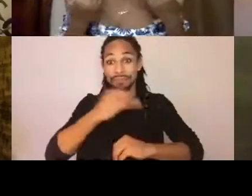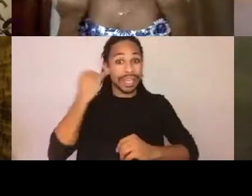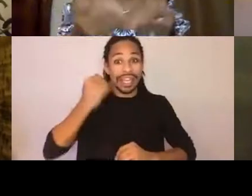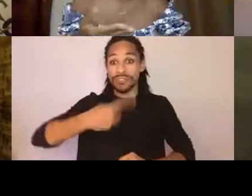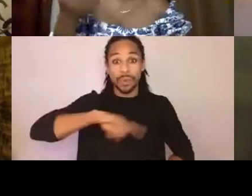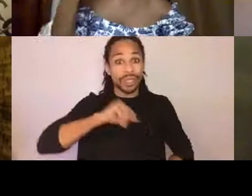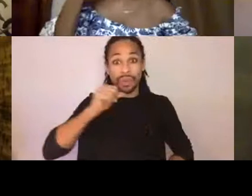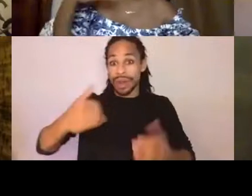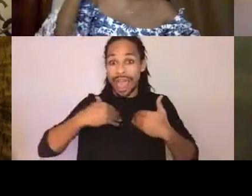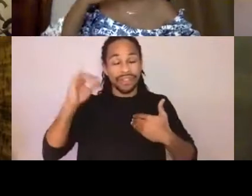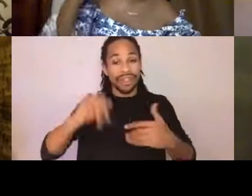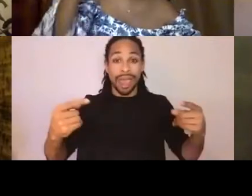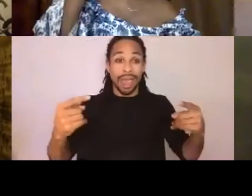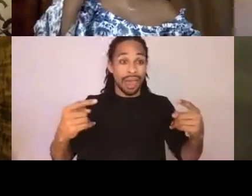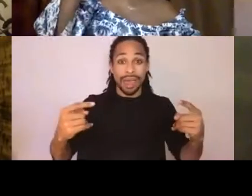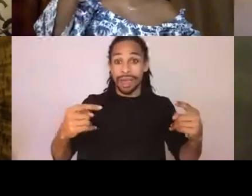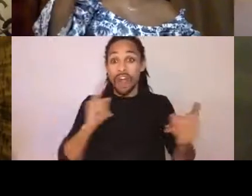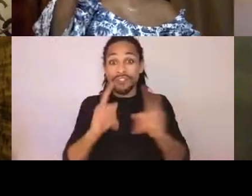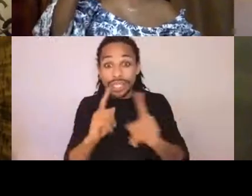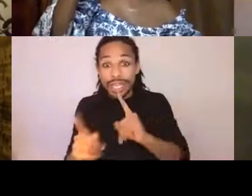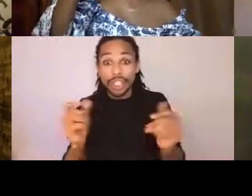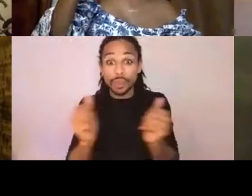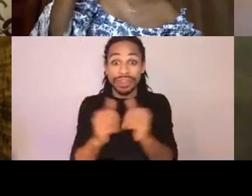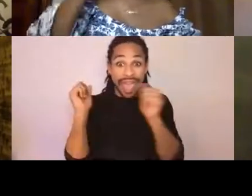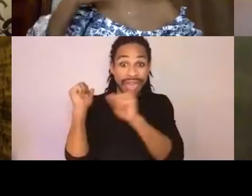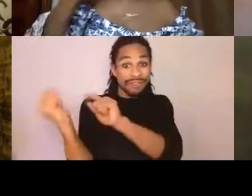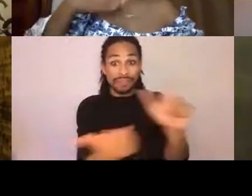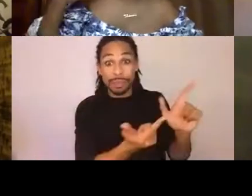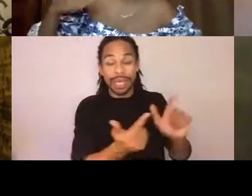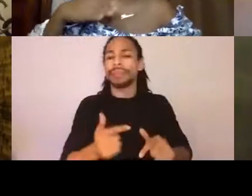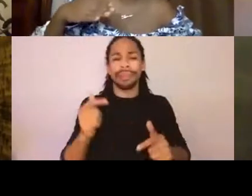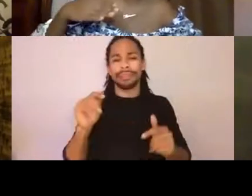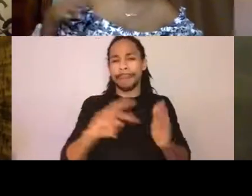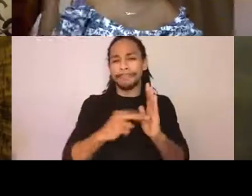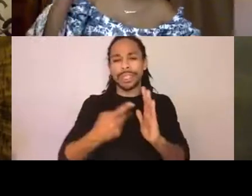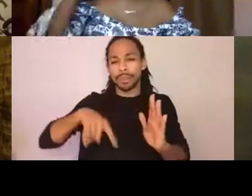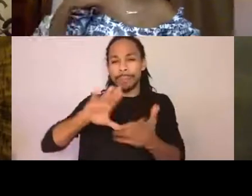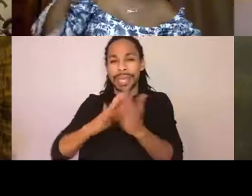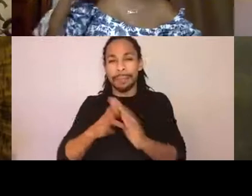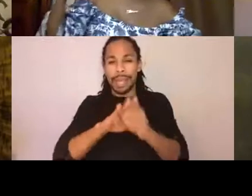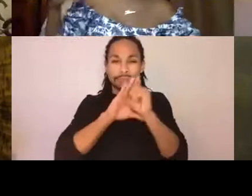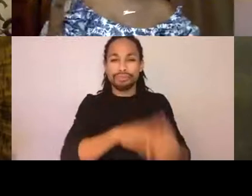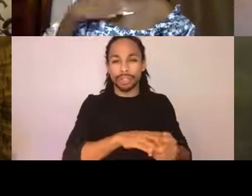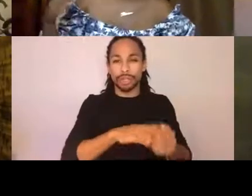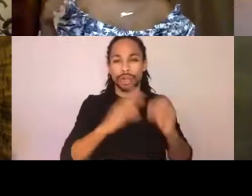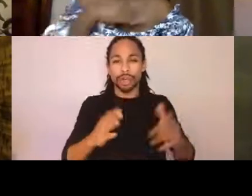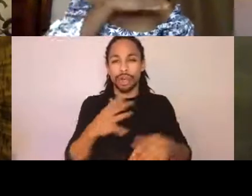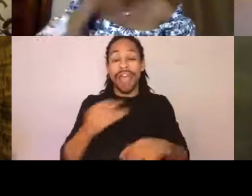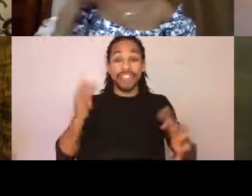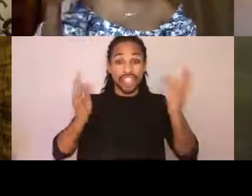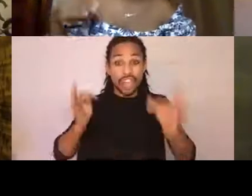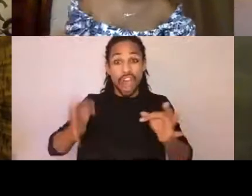those conversations, then we have turned into the oppressor or the judge and jury of our